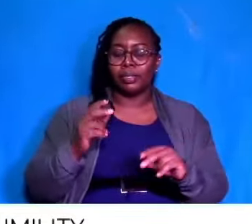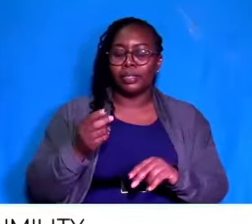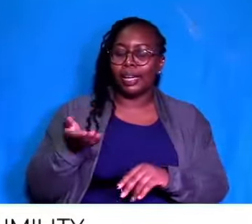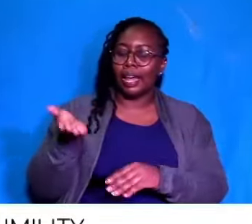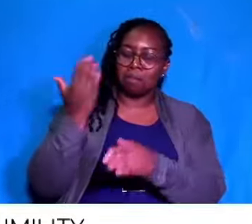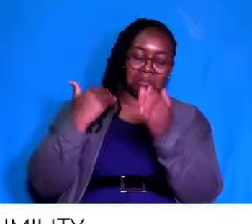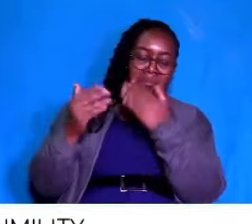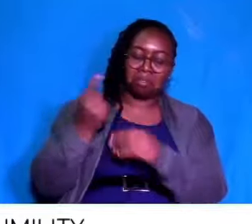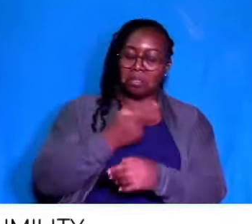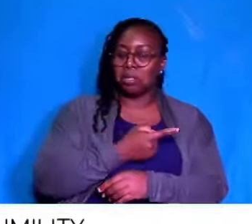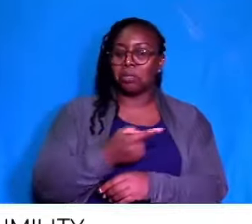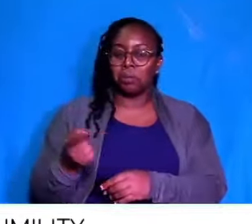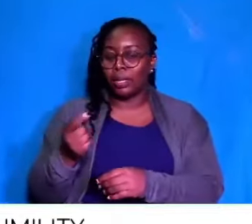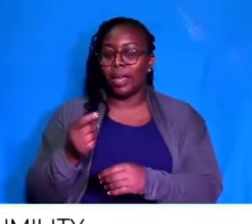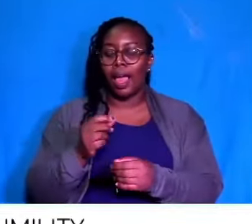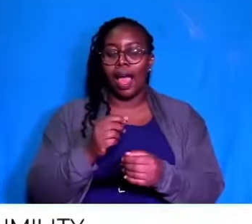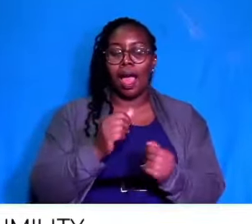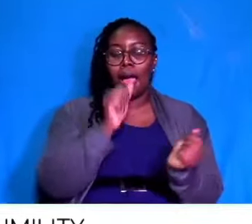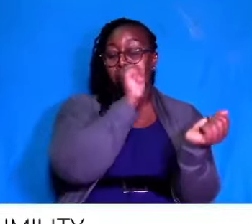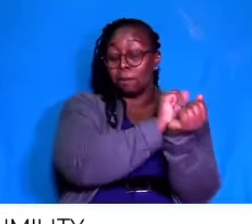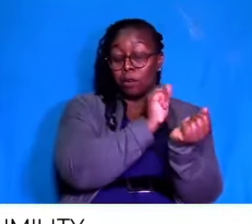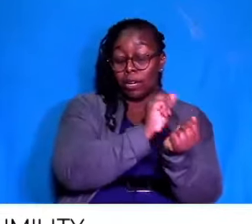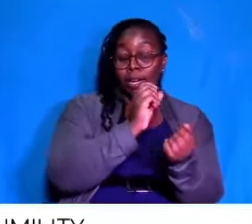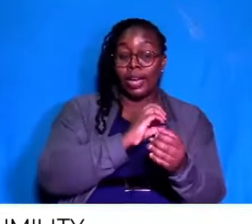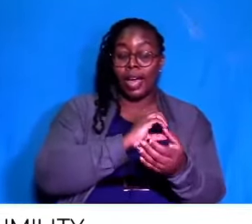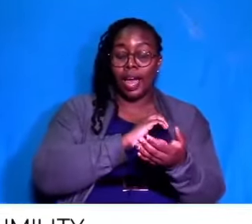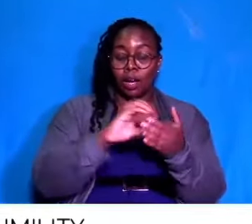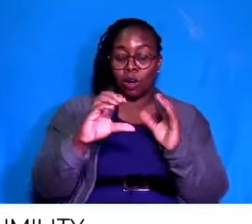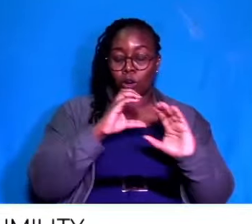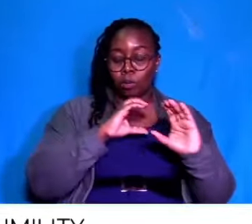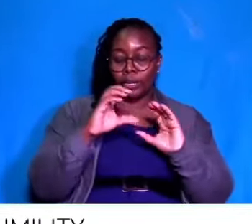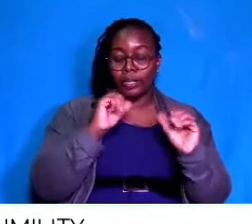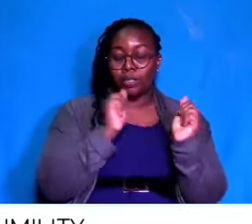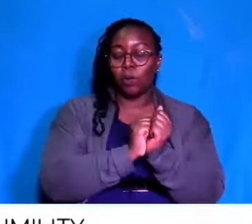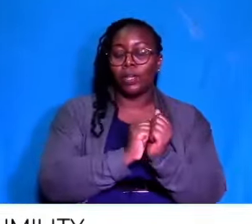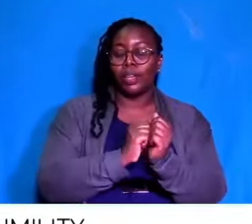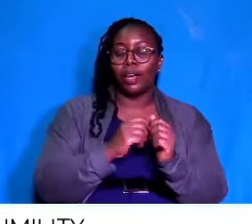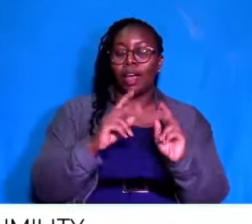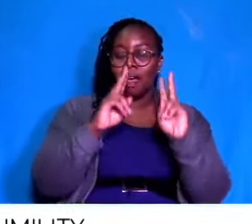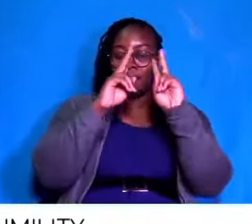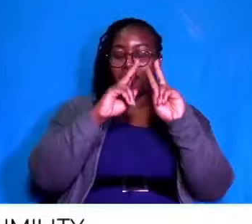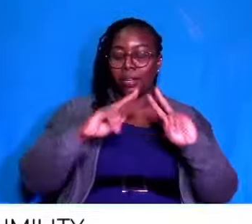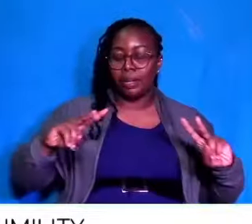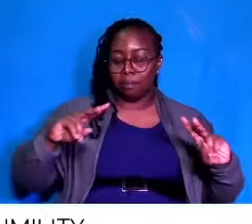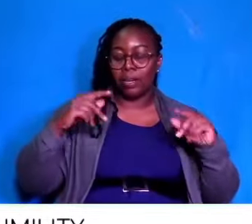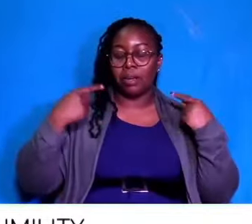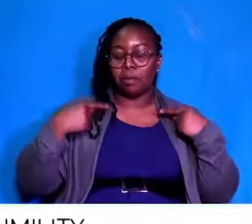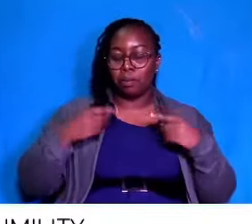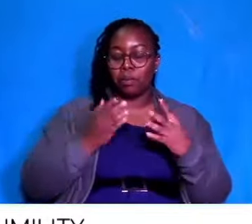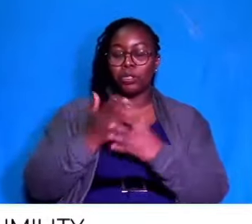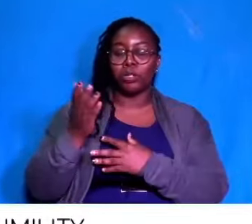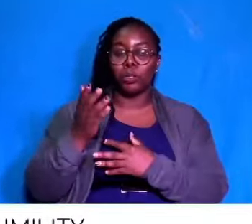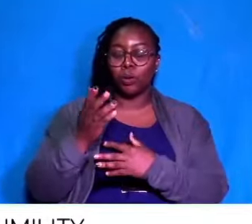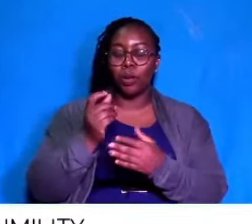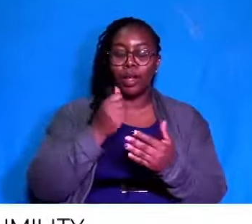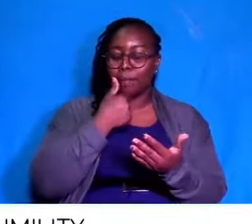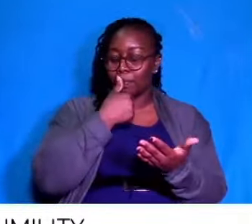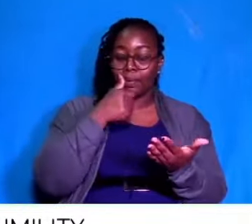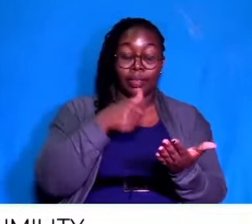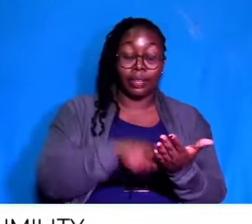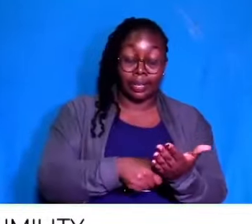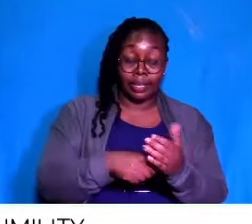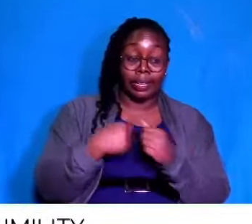Paul writing to the Philippians and thanking them for their generosity and care over him. And then he challenges them that the